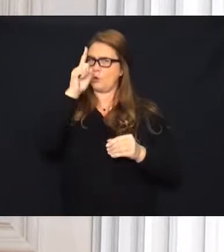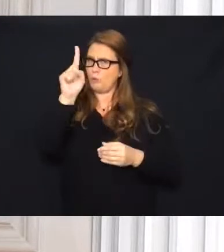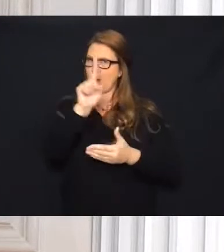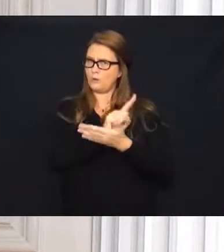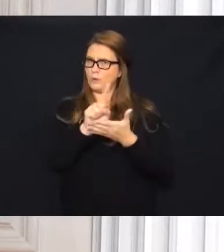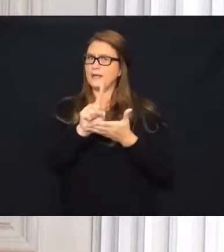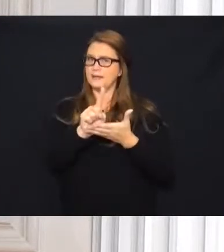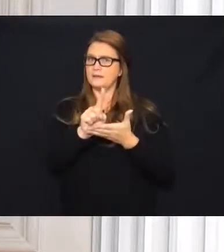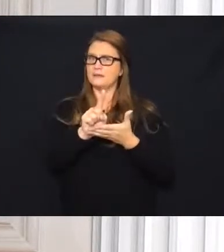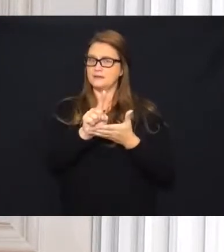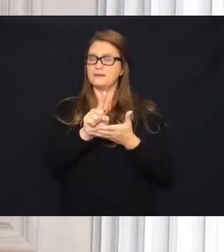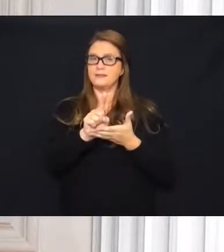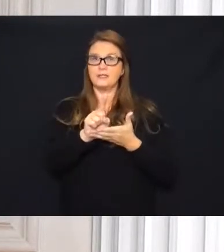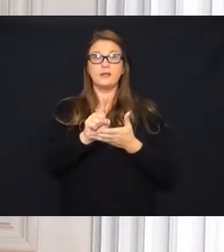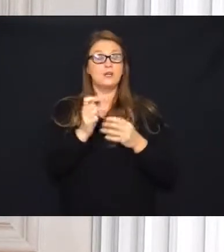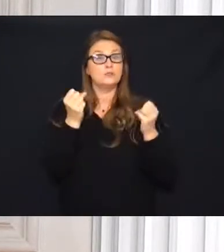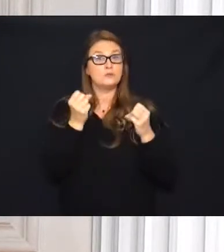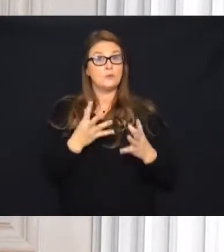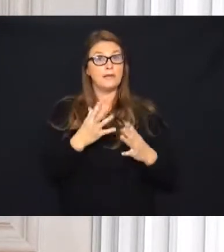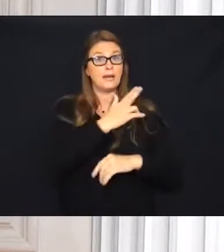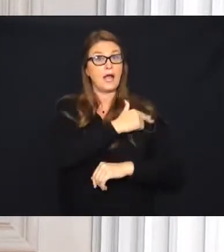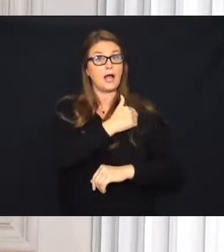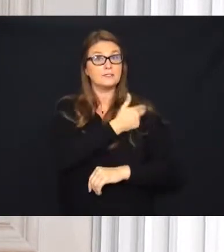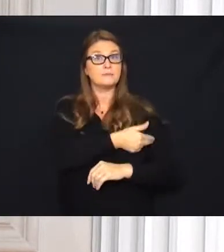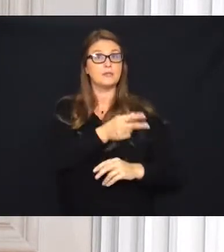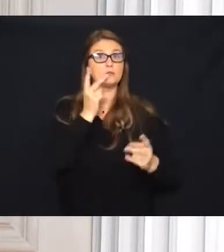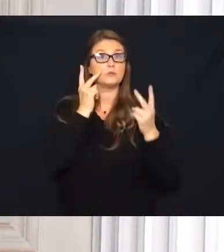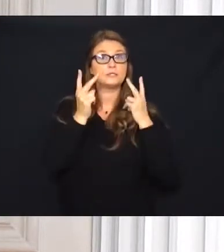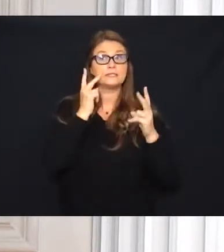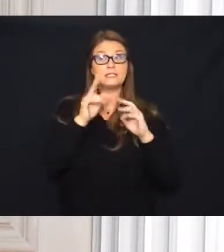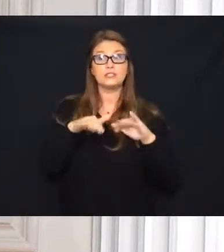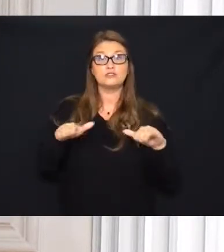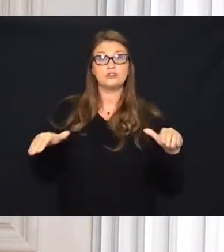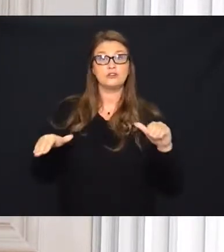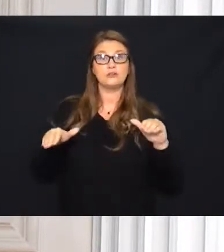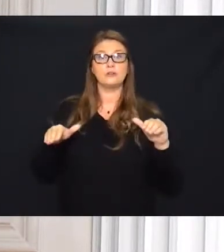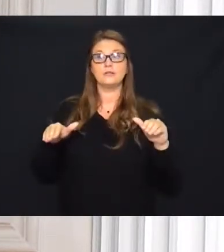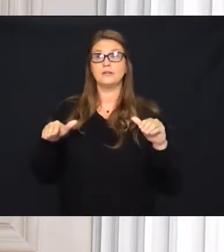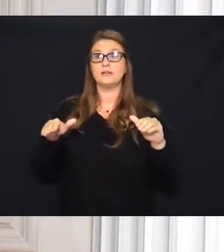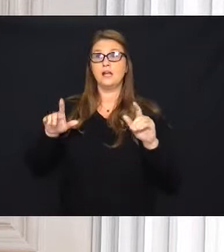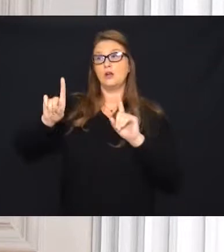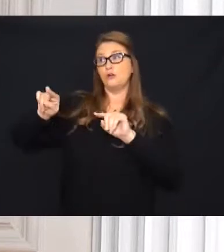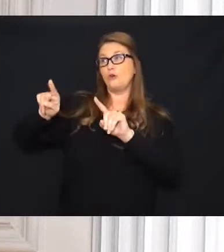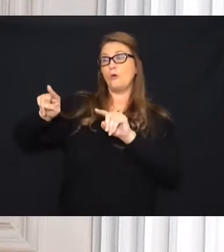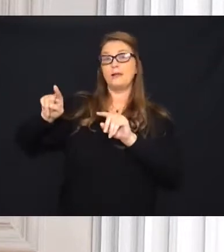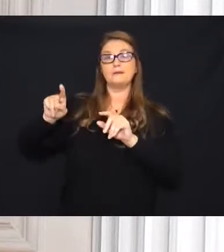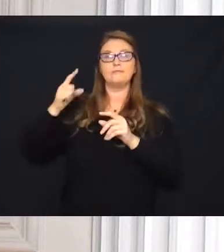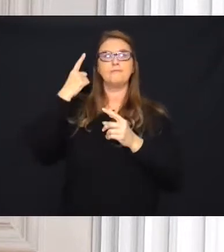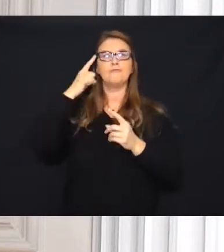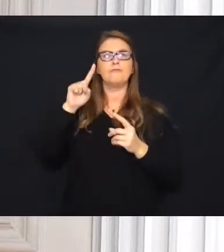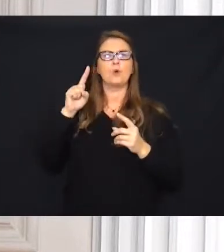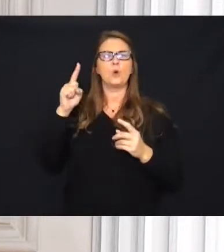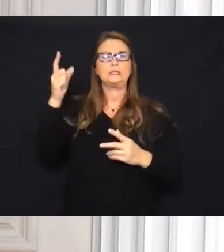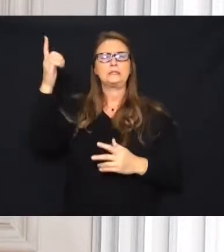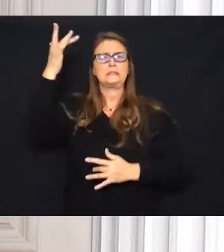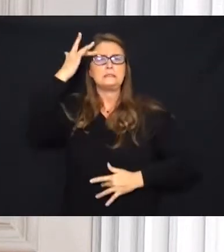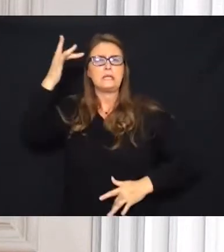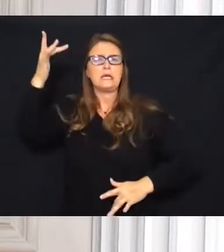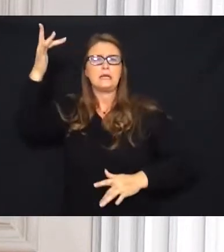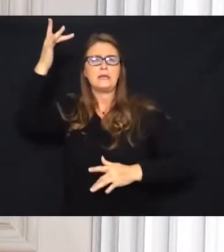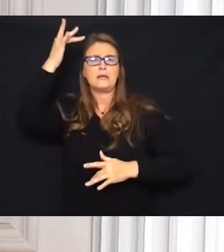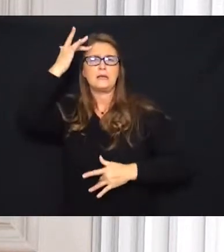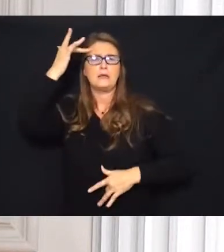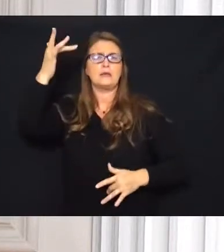And in many hospitals, they are seeing children who are hospitalized who are much sicker than